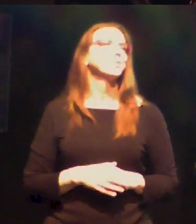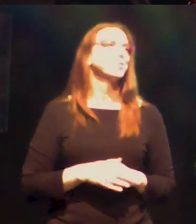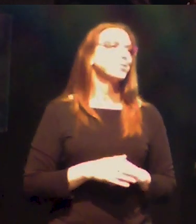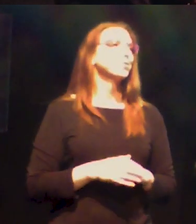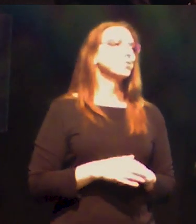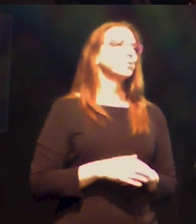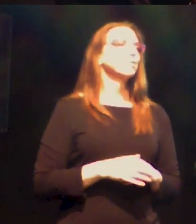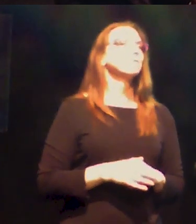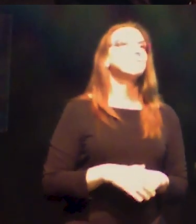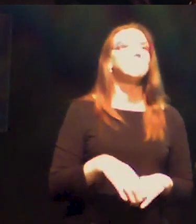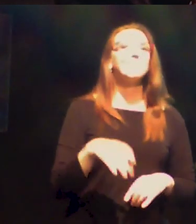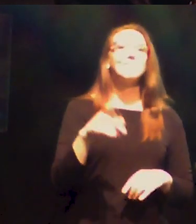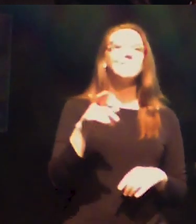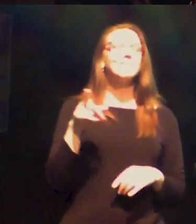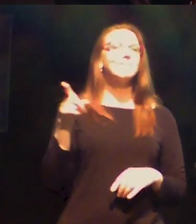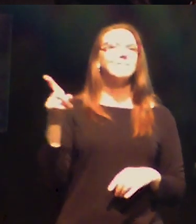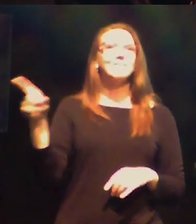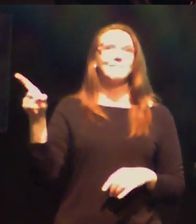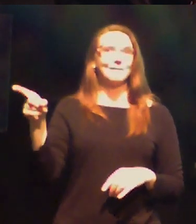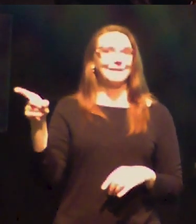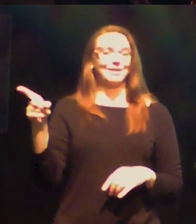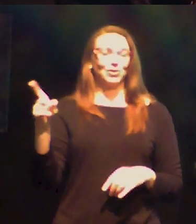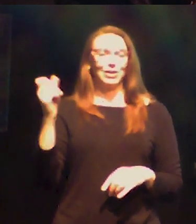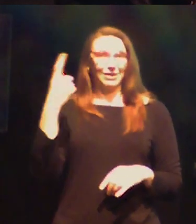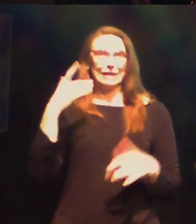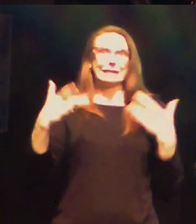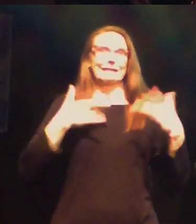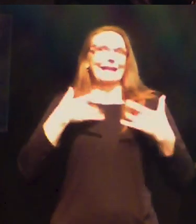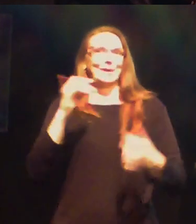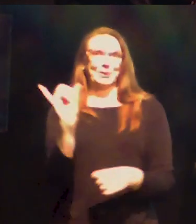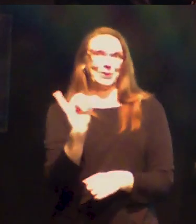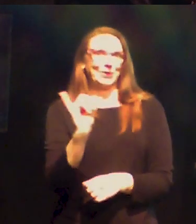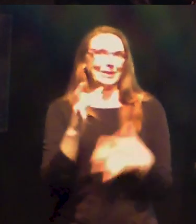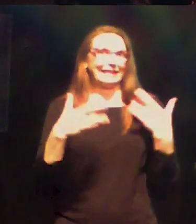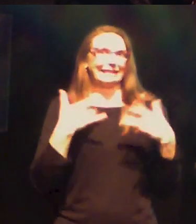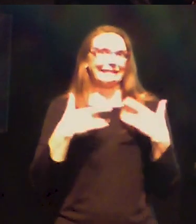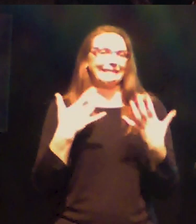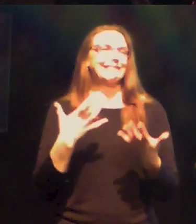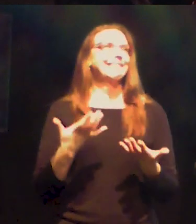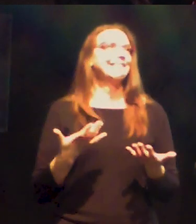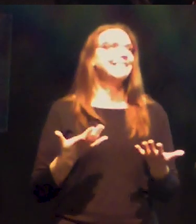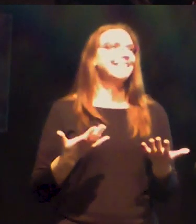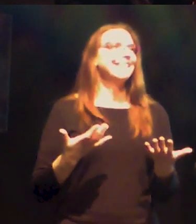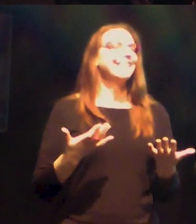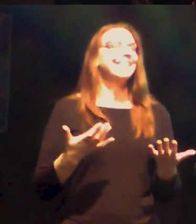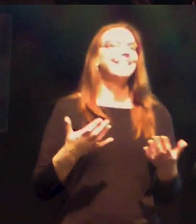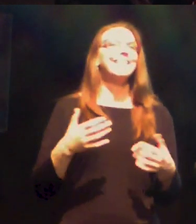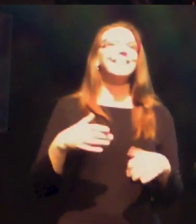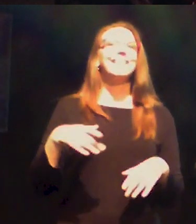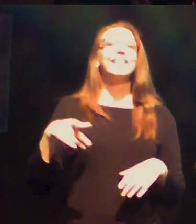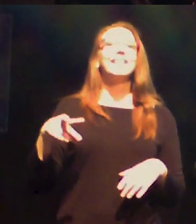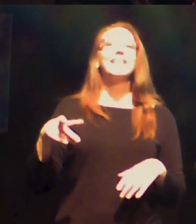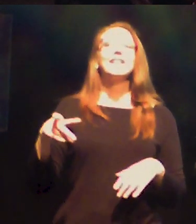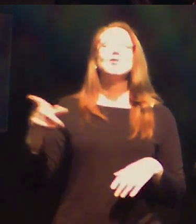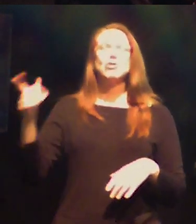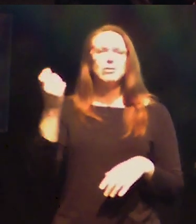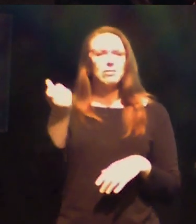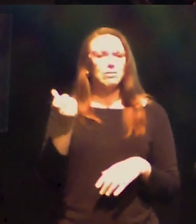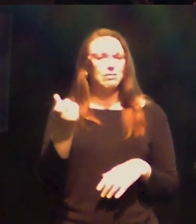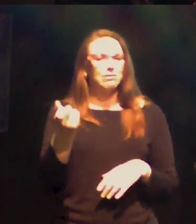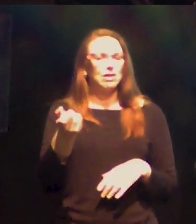I think she was super excited in the same time, too. And, you know, when she understood